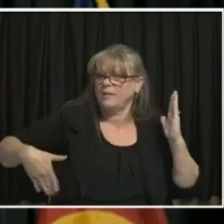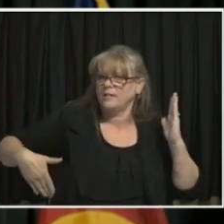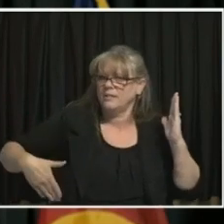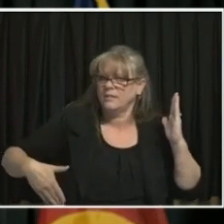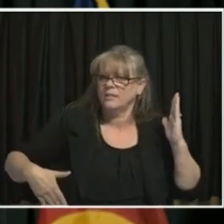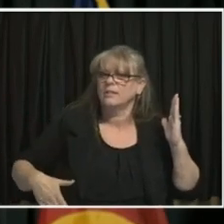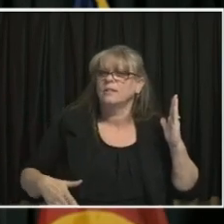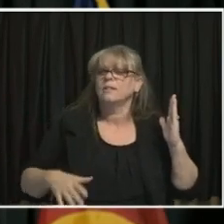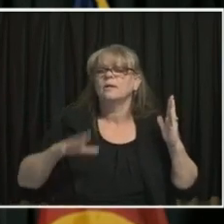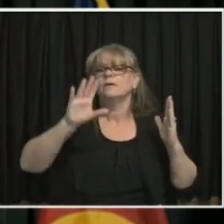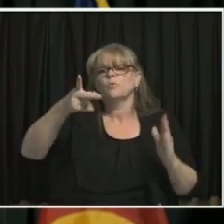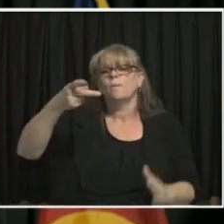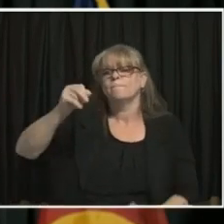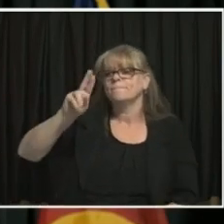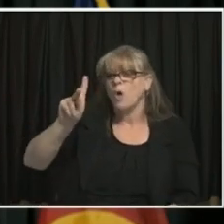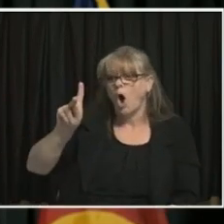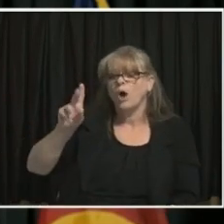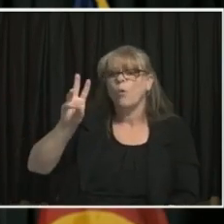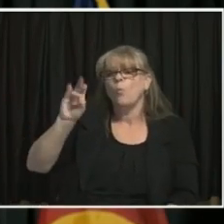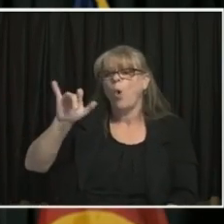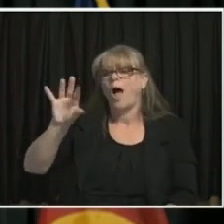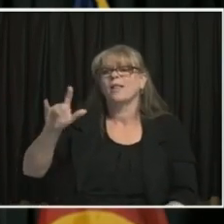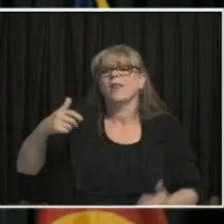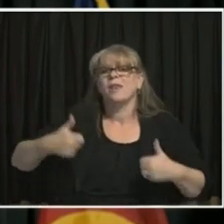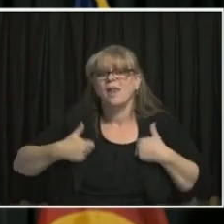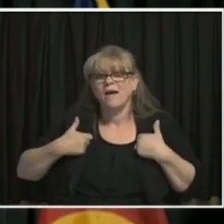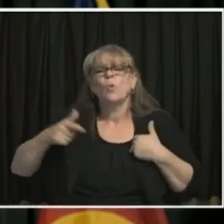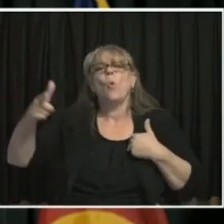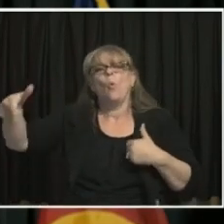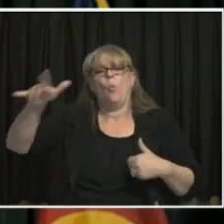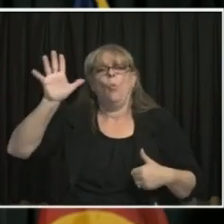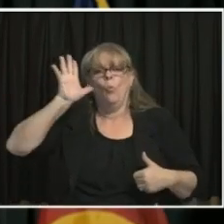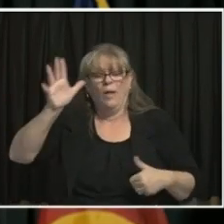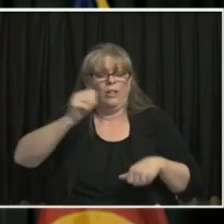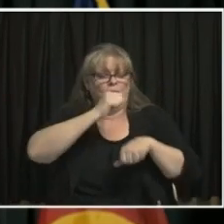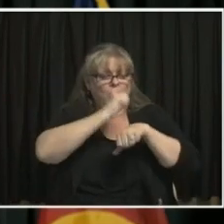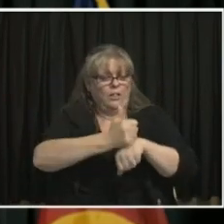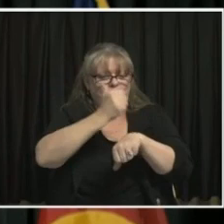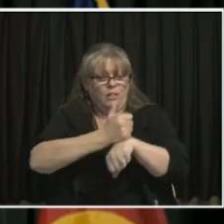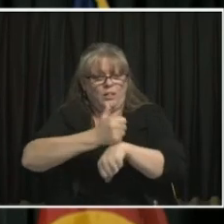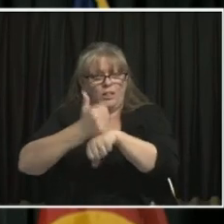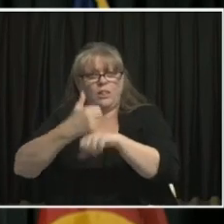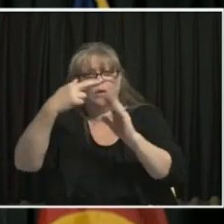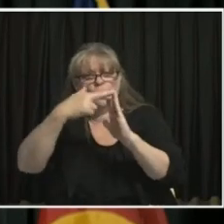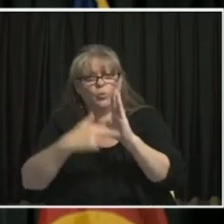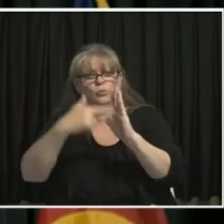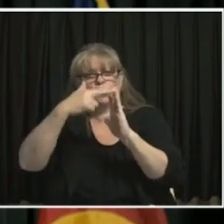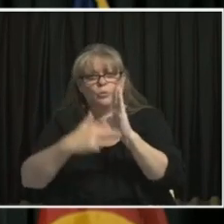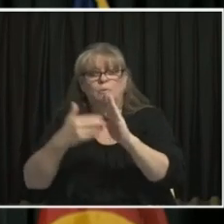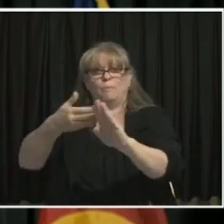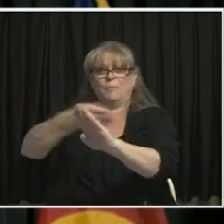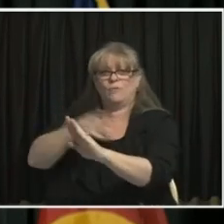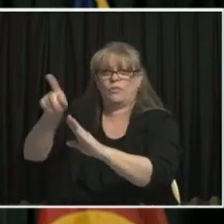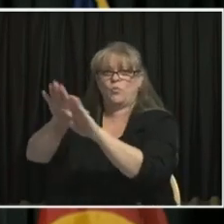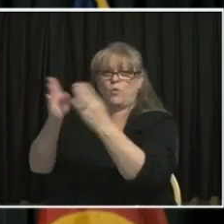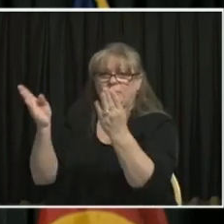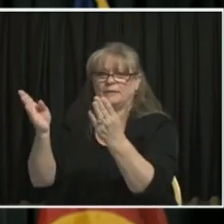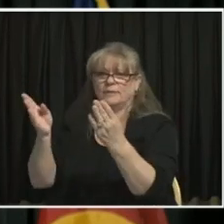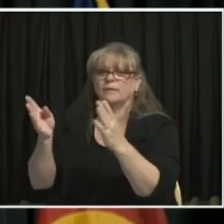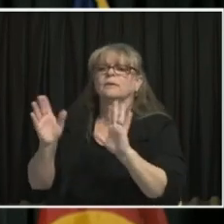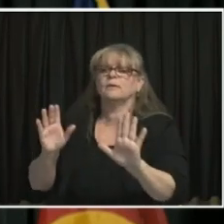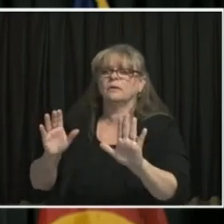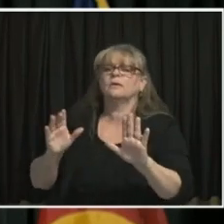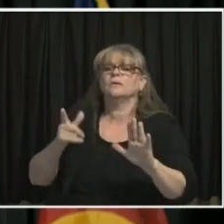them as soon as tomorrow in the areas where they're ready, and then likely to phase in some of those shared facilities.